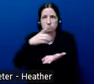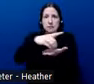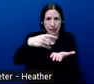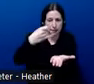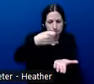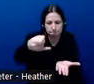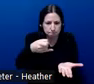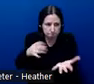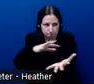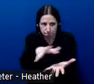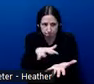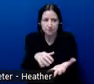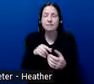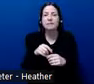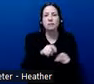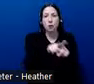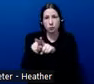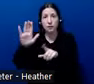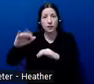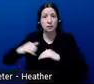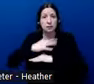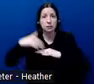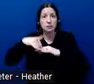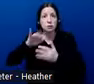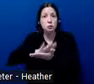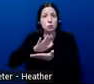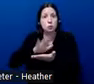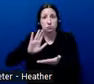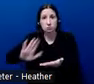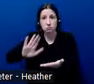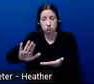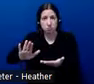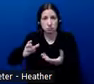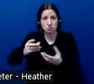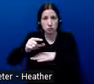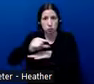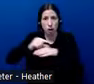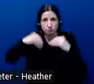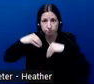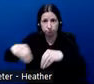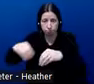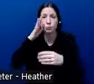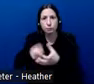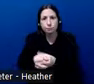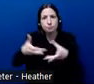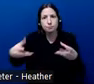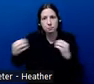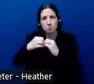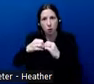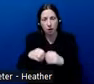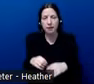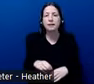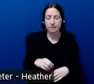news that they are expanding their Indigenous school garden. This after being selected over the summer from 1,200 applicants for